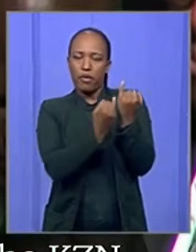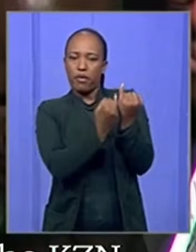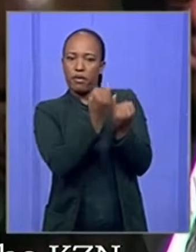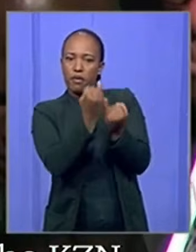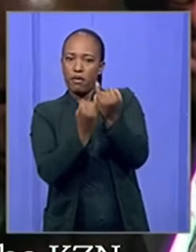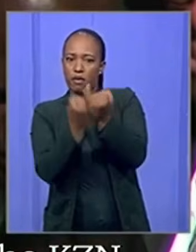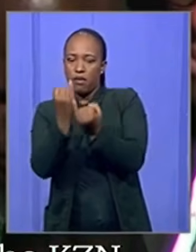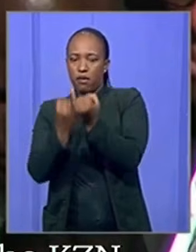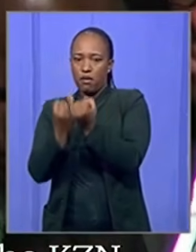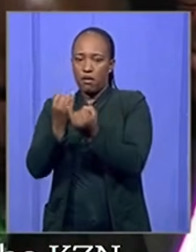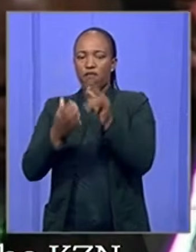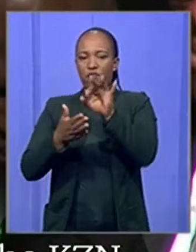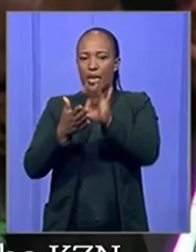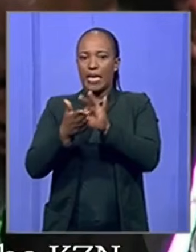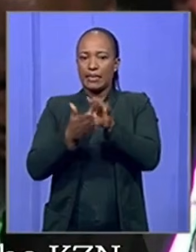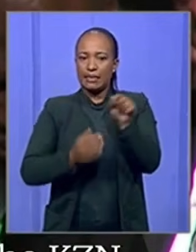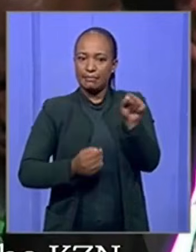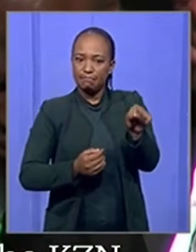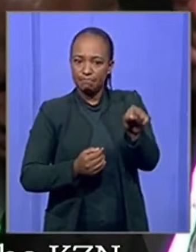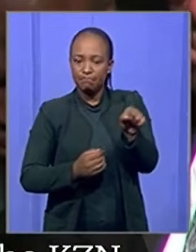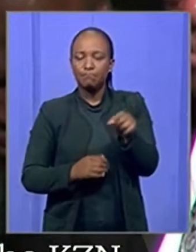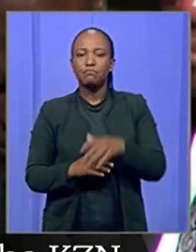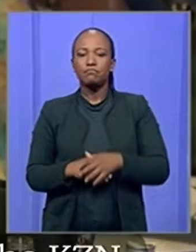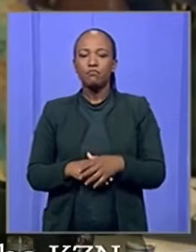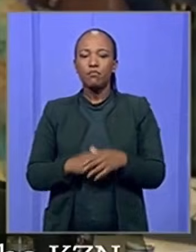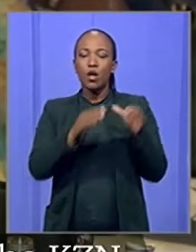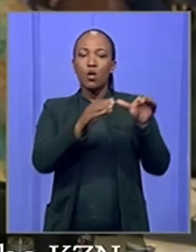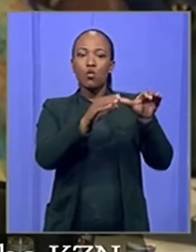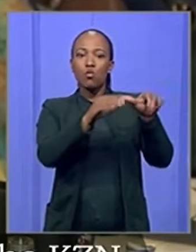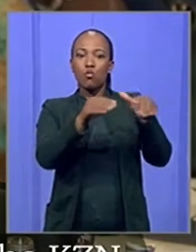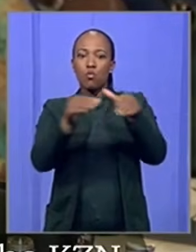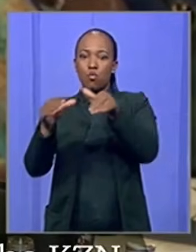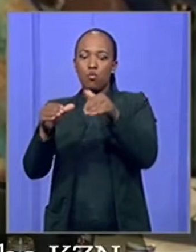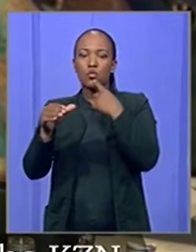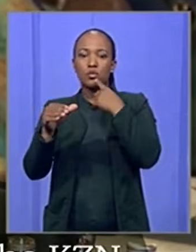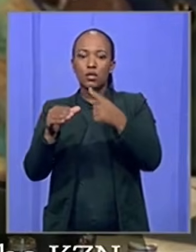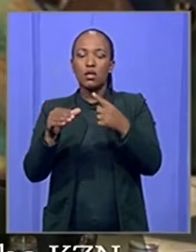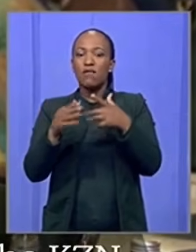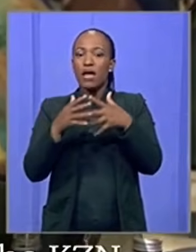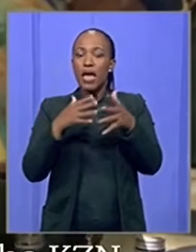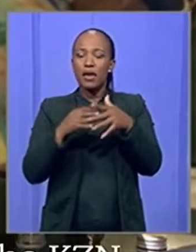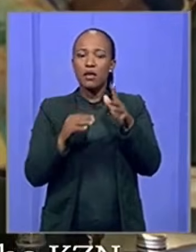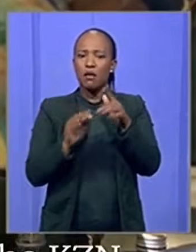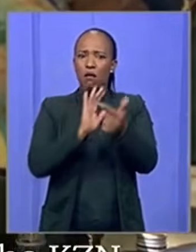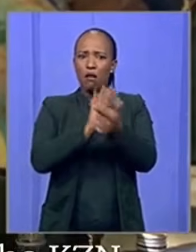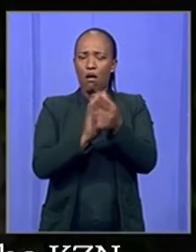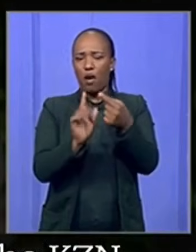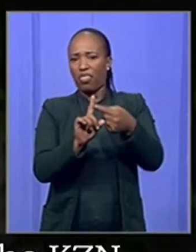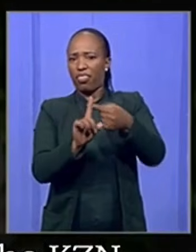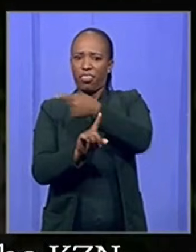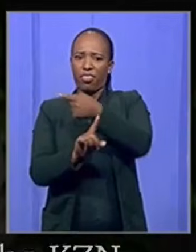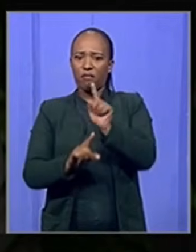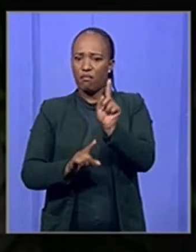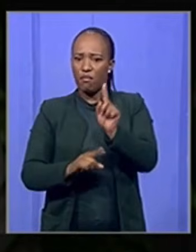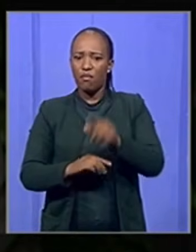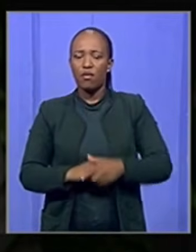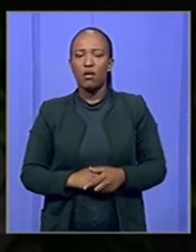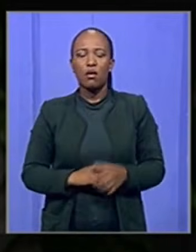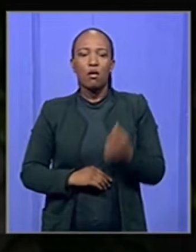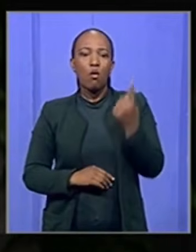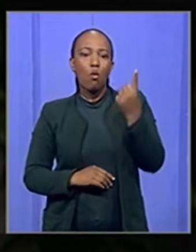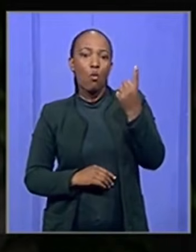election. Mekga e hlokomeditswe hore ba molao ba keke ba dumella boitshwaro bo tswang taolong. One of the things that prosecution has decided is